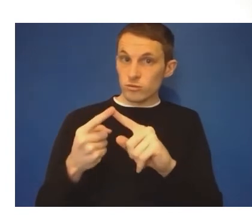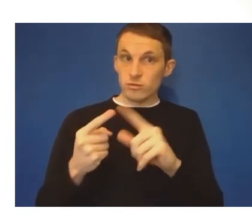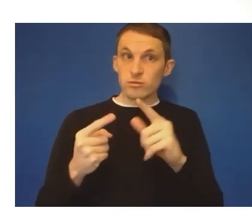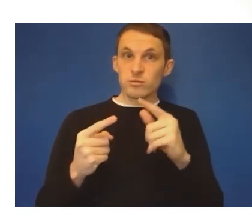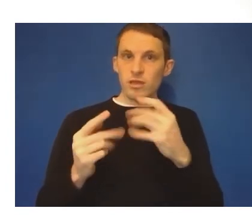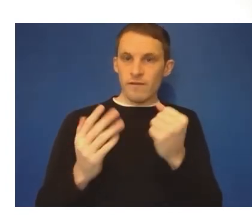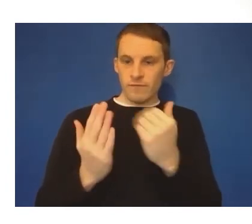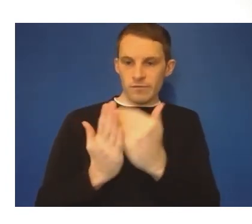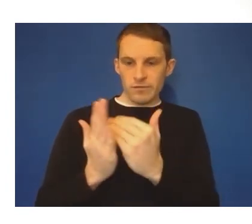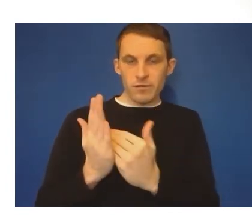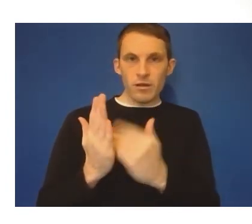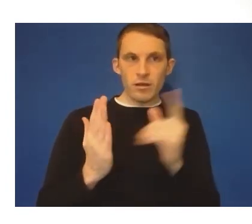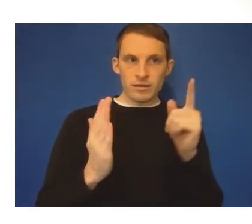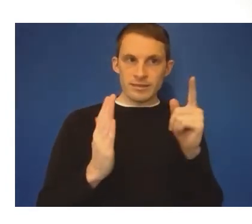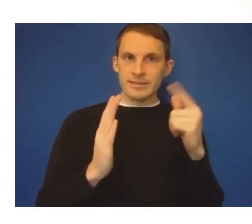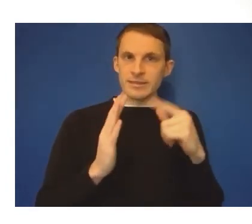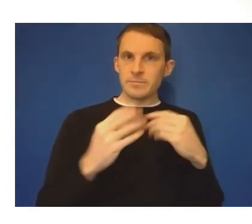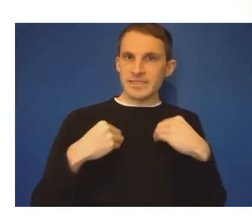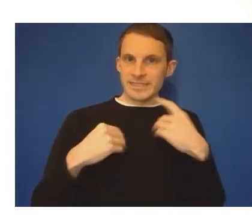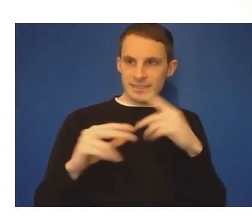for.